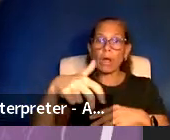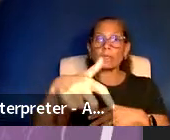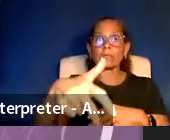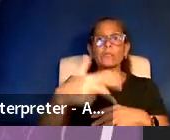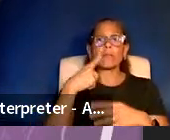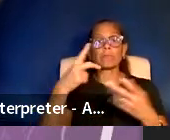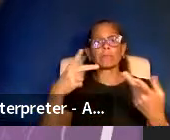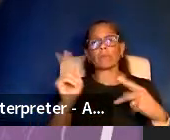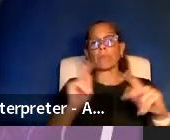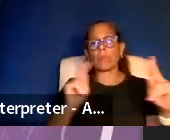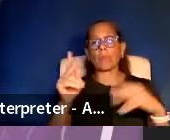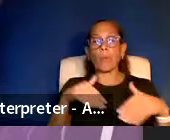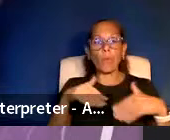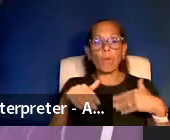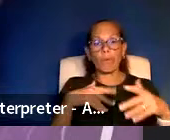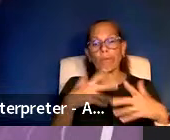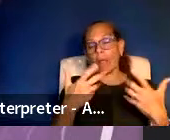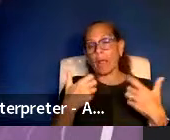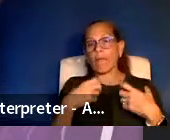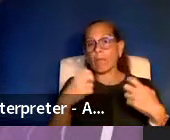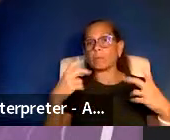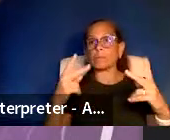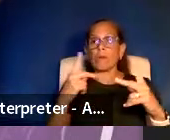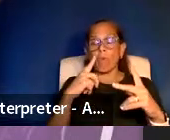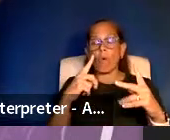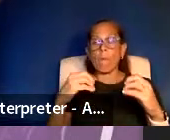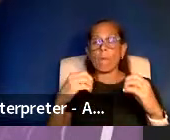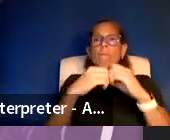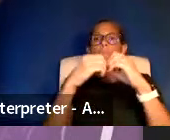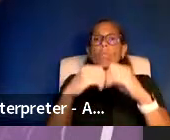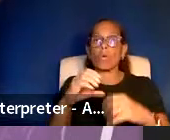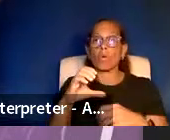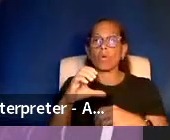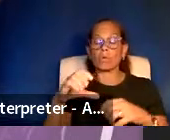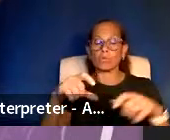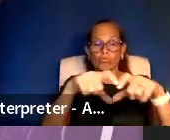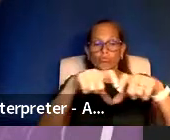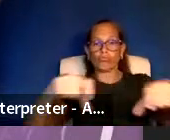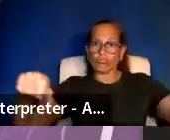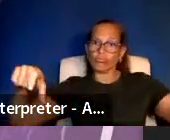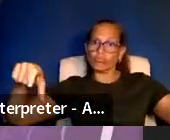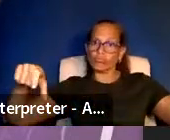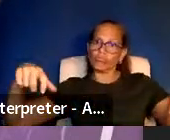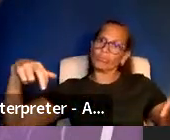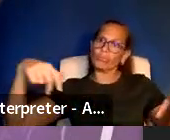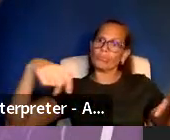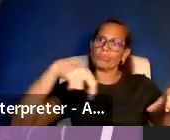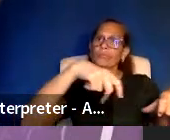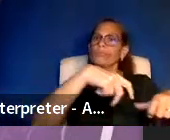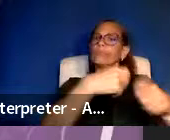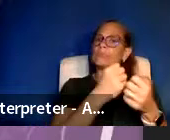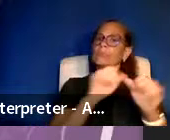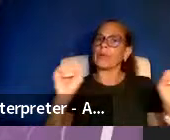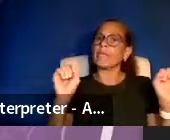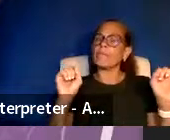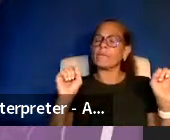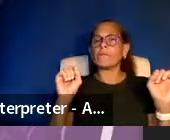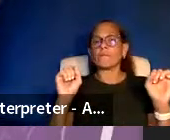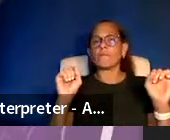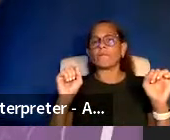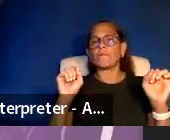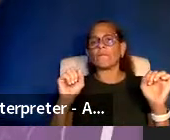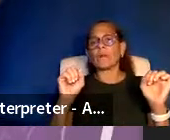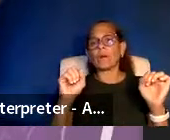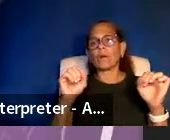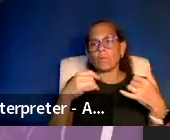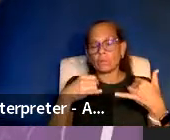pedestrians, understanding where there are opportunities for additional crosswalks. Everything along those lines. I think this is very in line with the